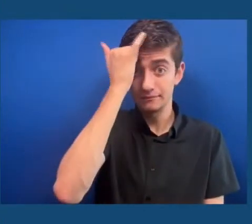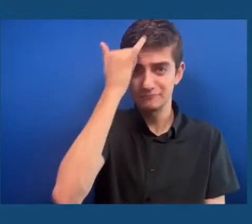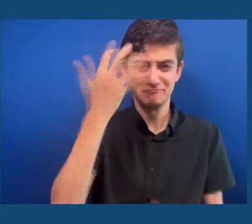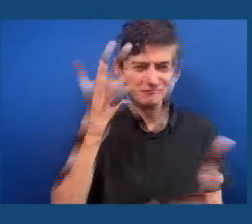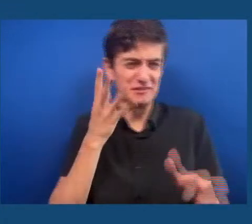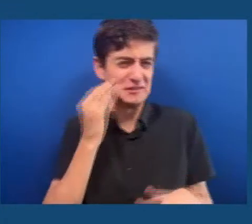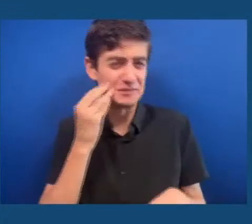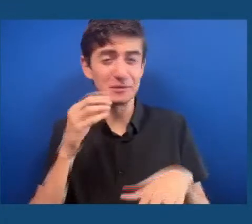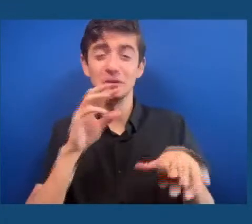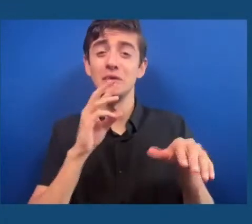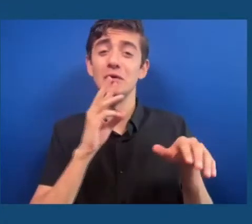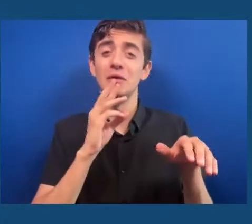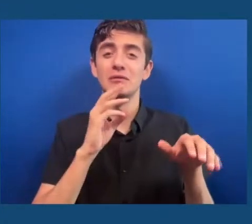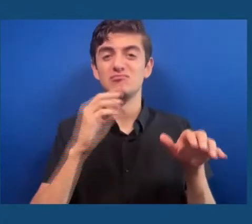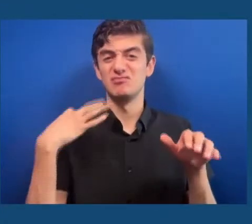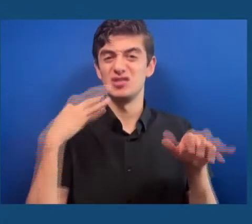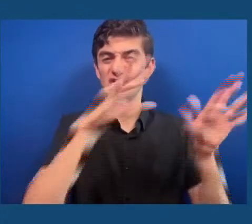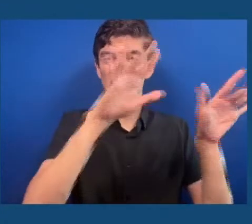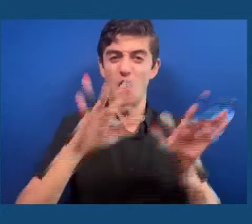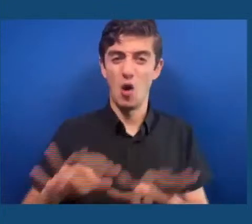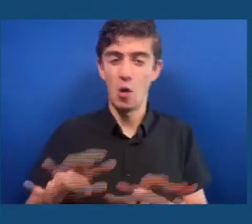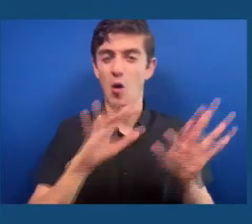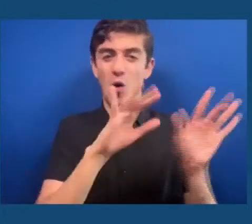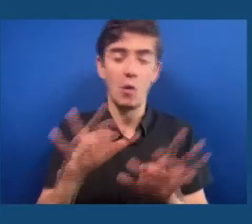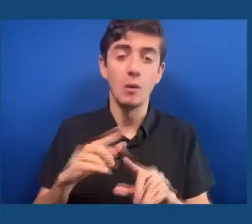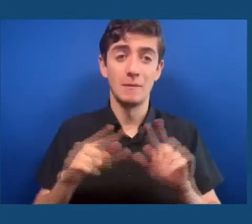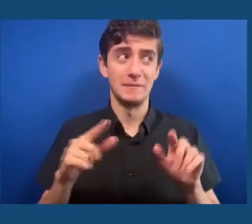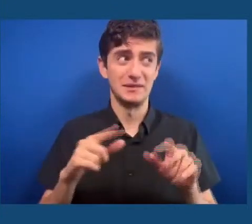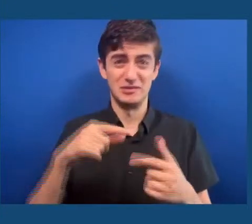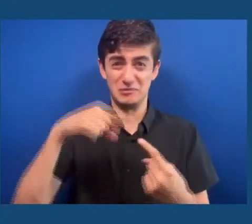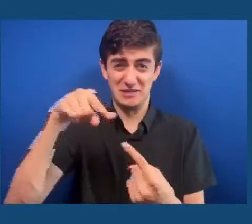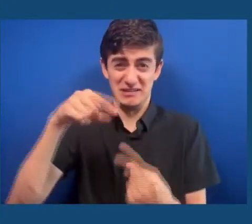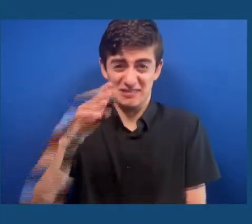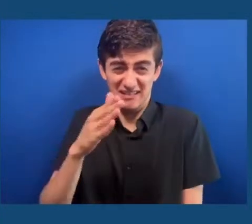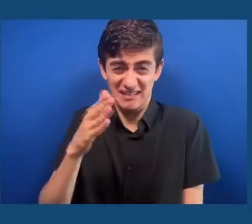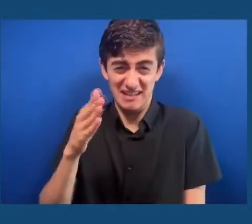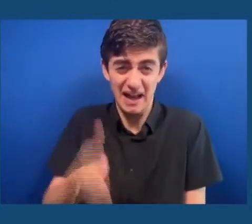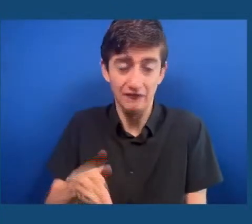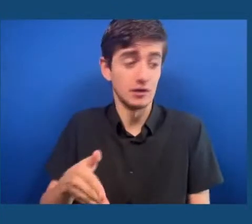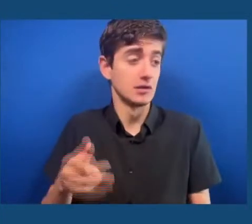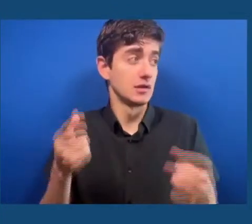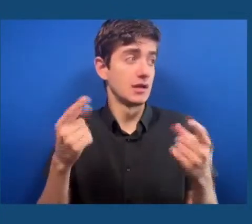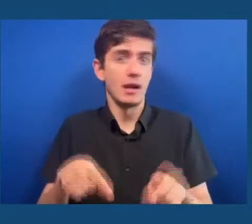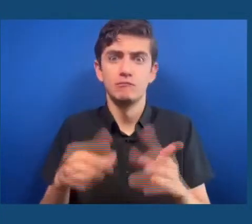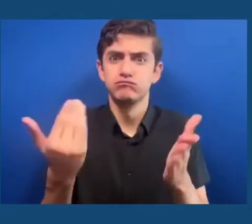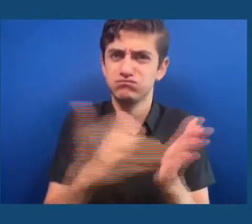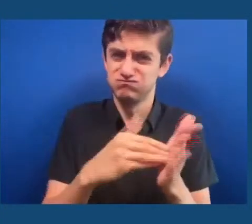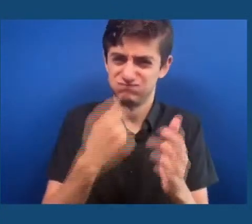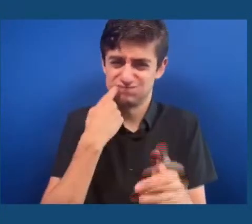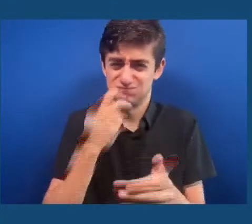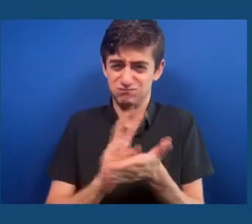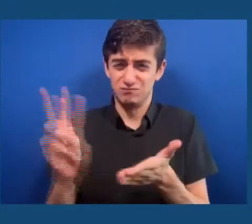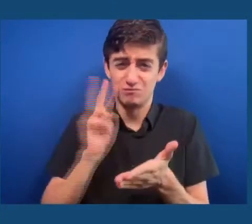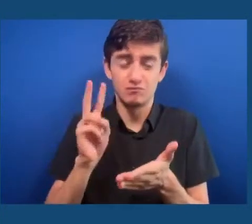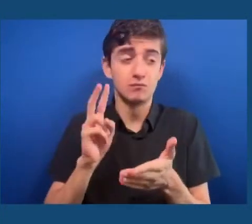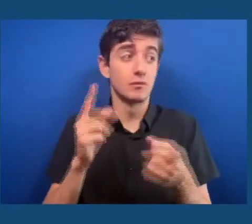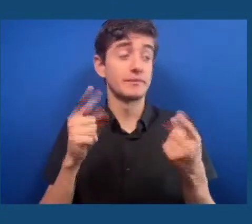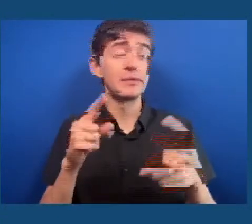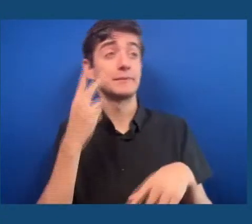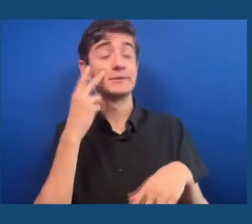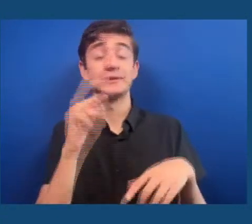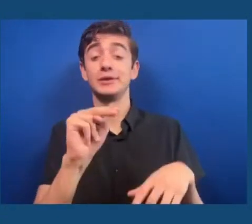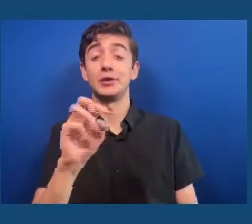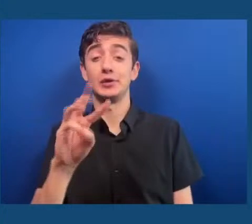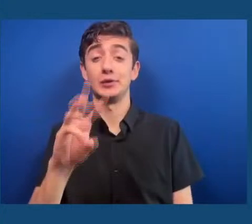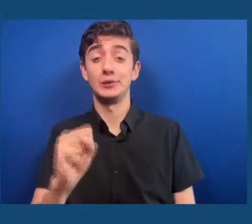the second in 2 weeks, not long ago. So when they say there's tornado warnings, take heed. This is serious,